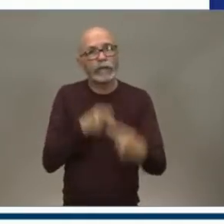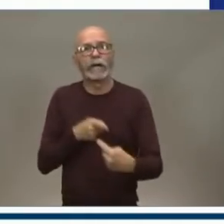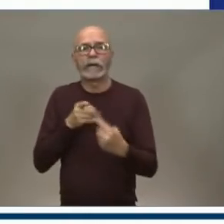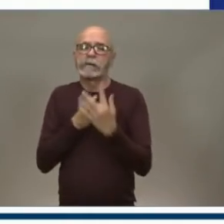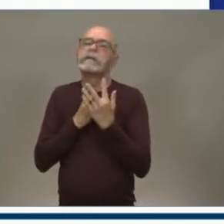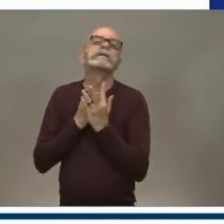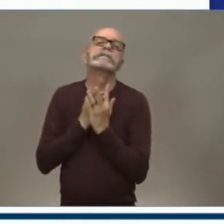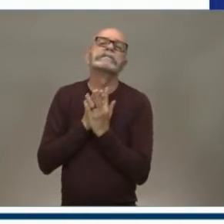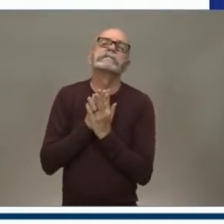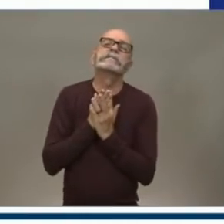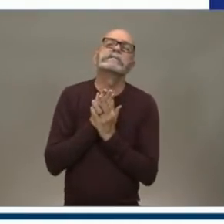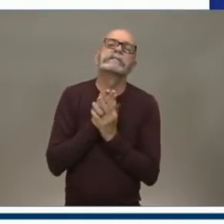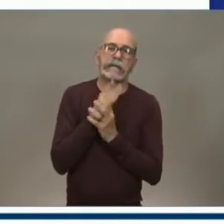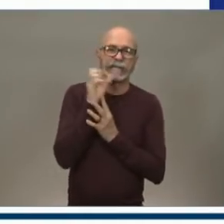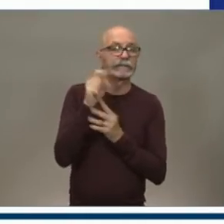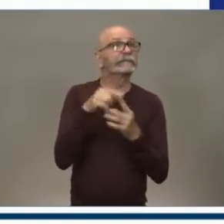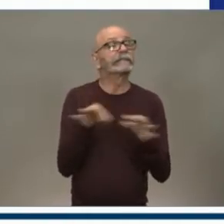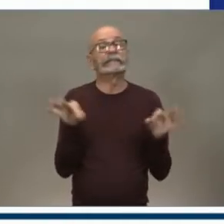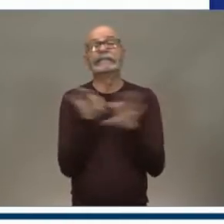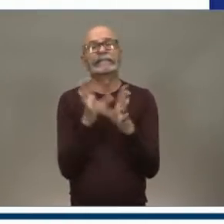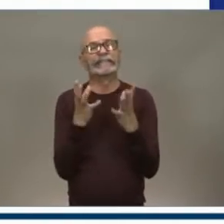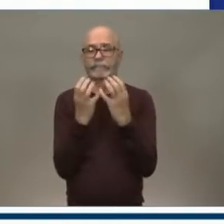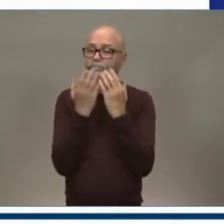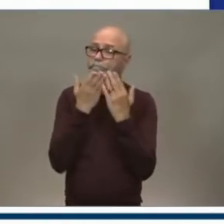the education and environment that we know